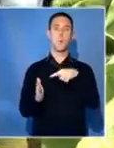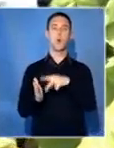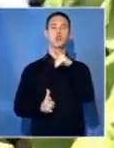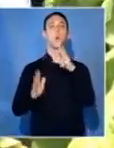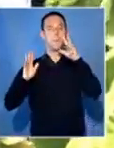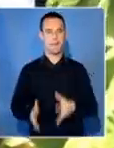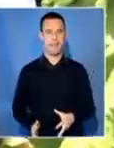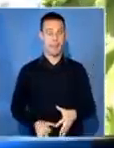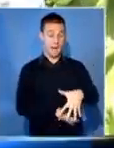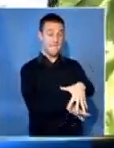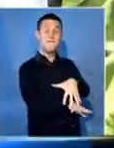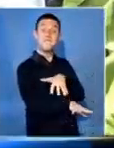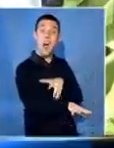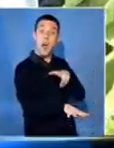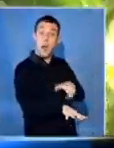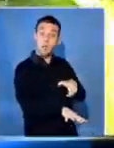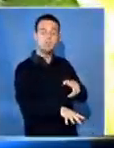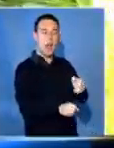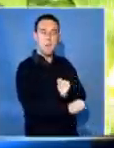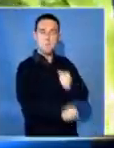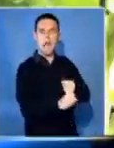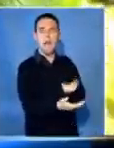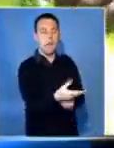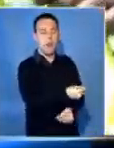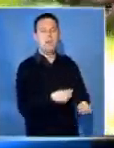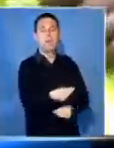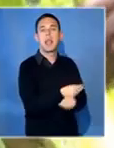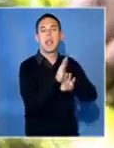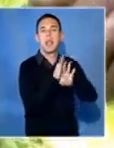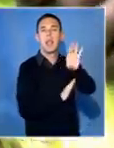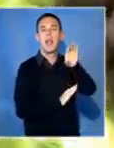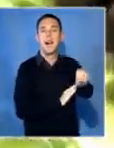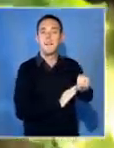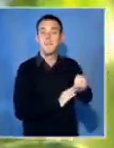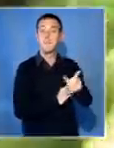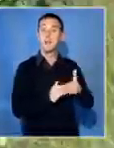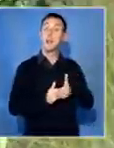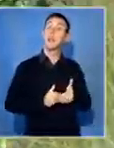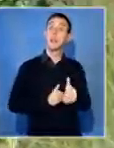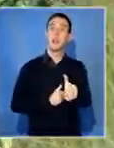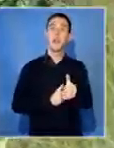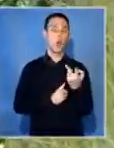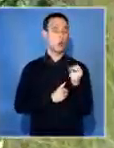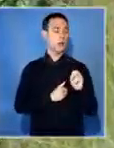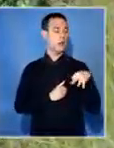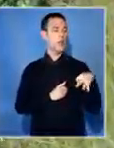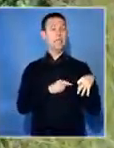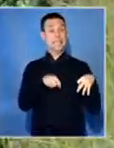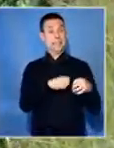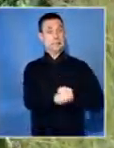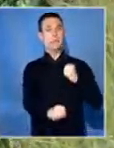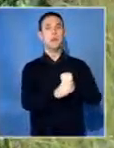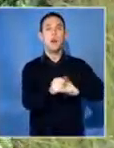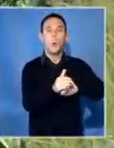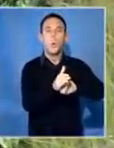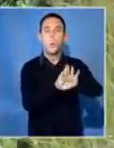Small-scale farmers like these that are driving Zimbabwe's economy. Overall growth this year will surpass that of 2013, supported